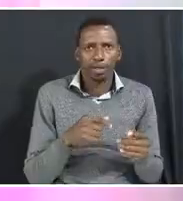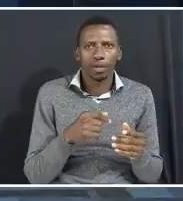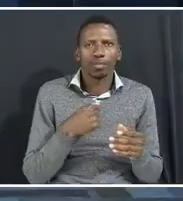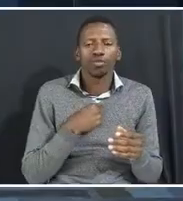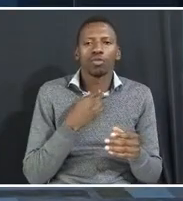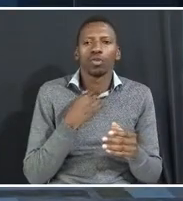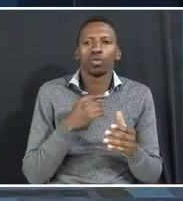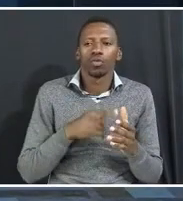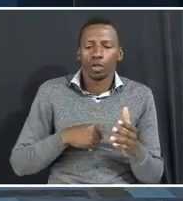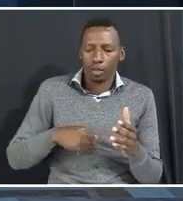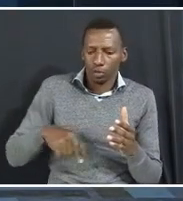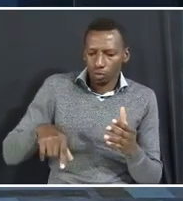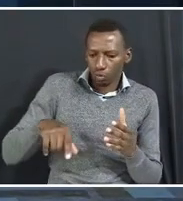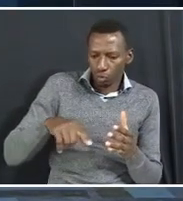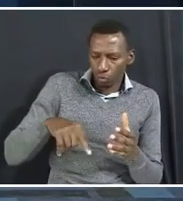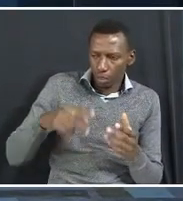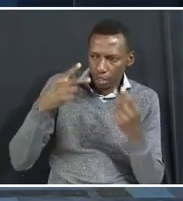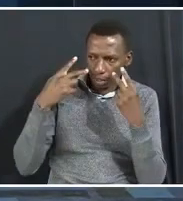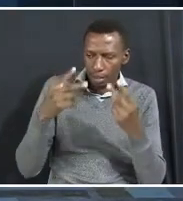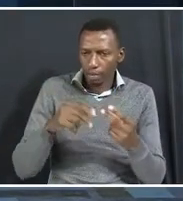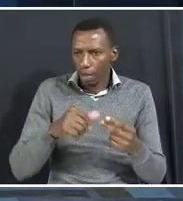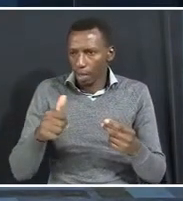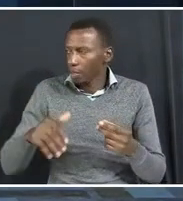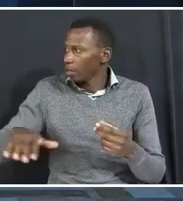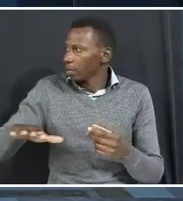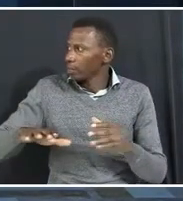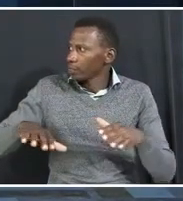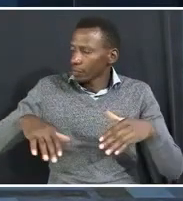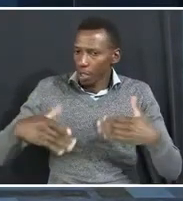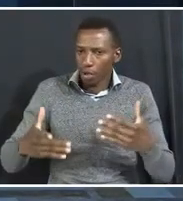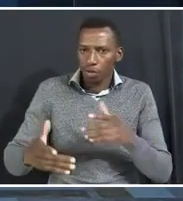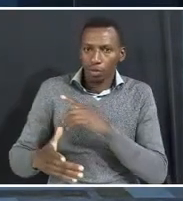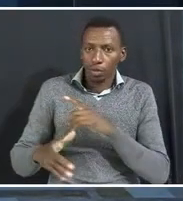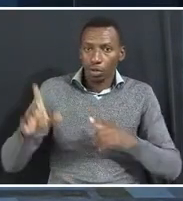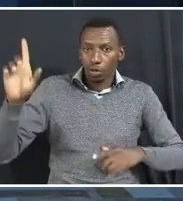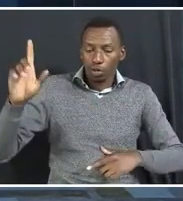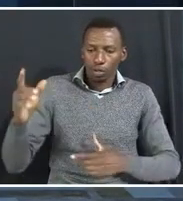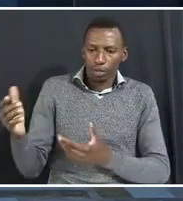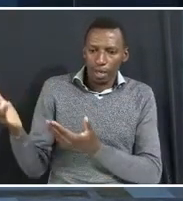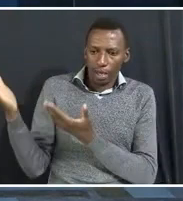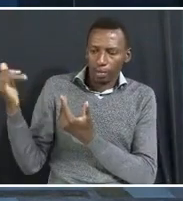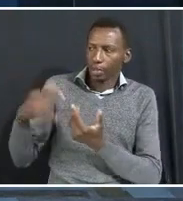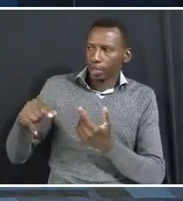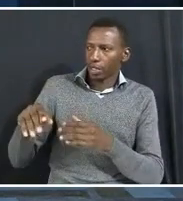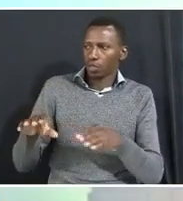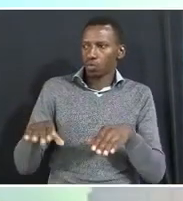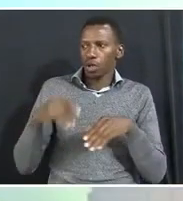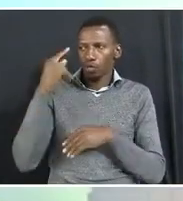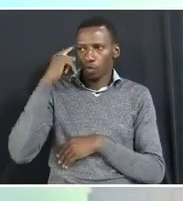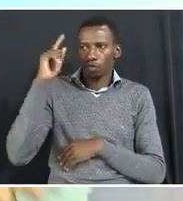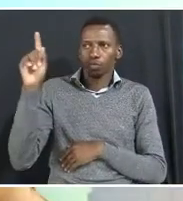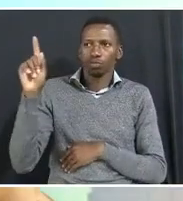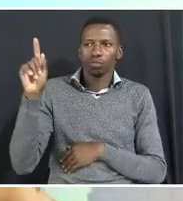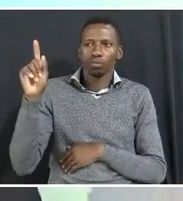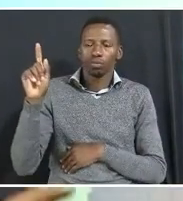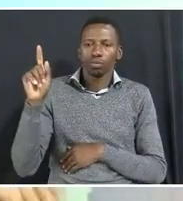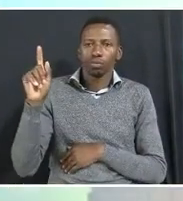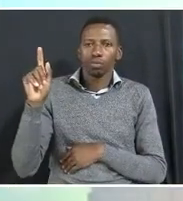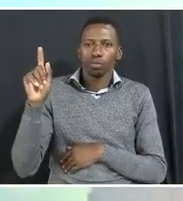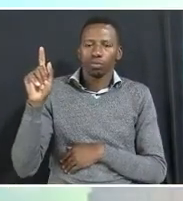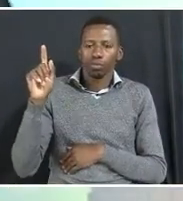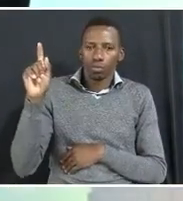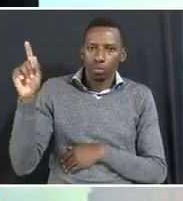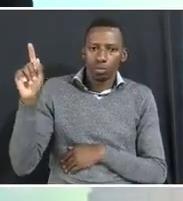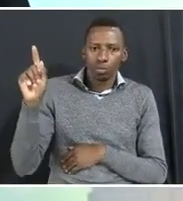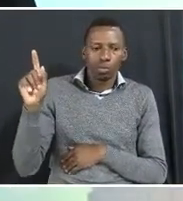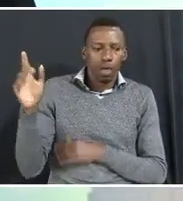now another part of how the Lord expects us to wait for him. He does not only expect us to